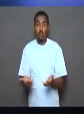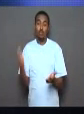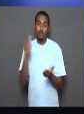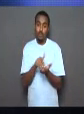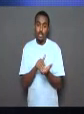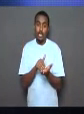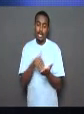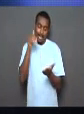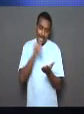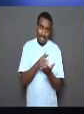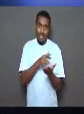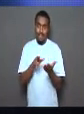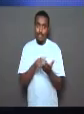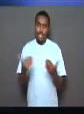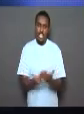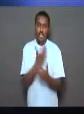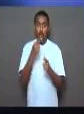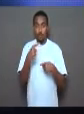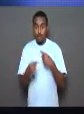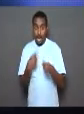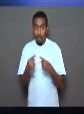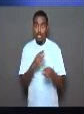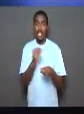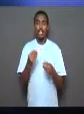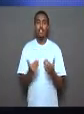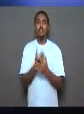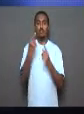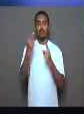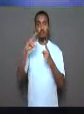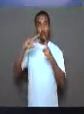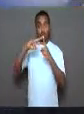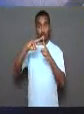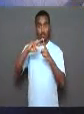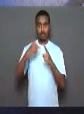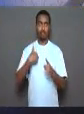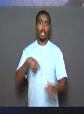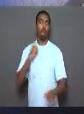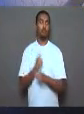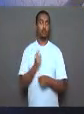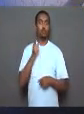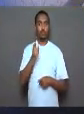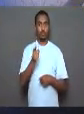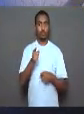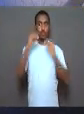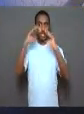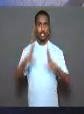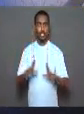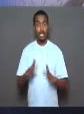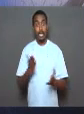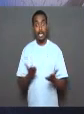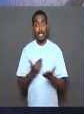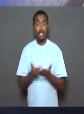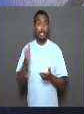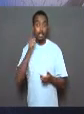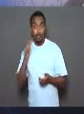regular revision of new grammar and vocabulary. I am sure that your teacher